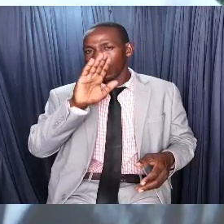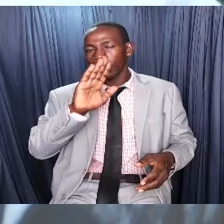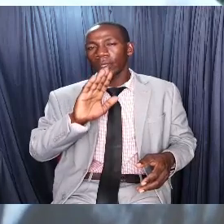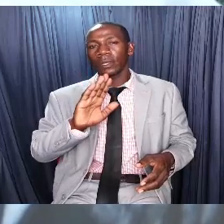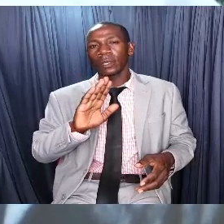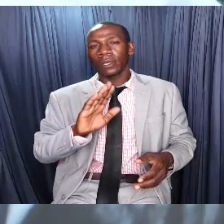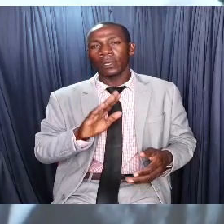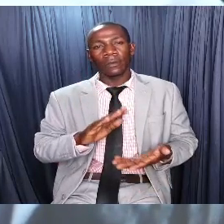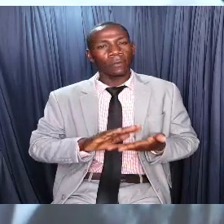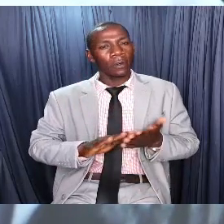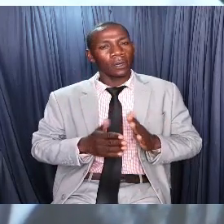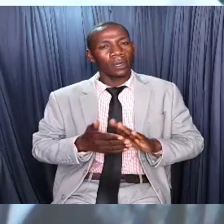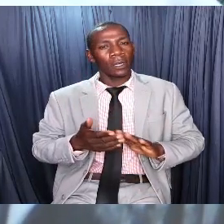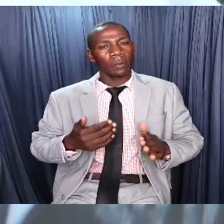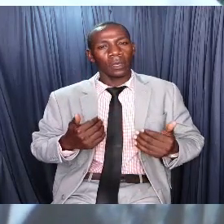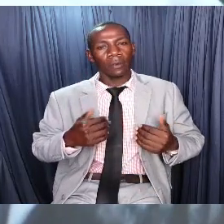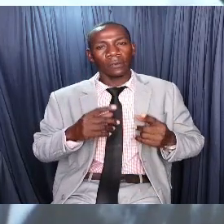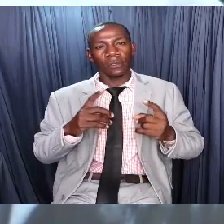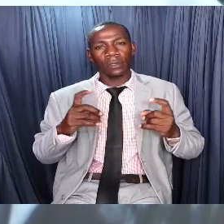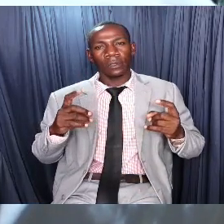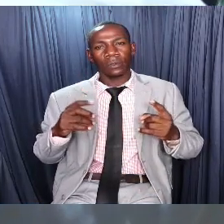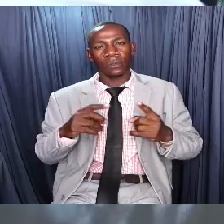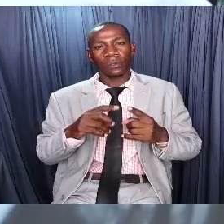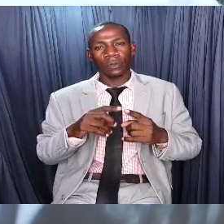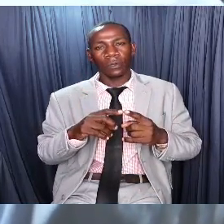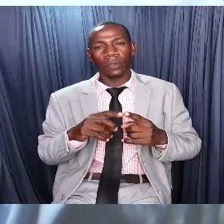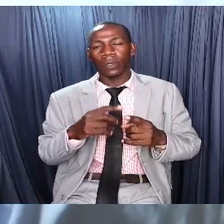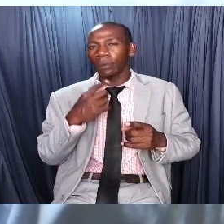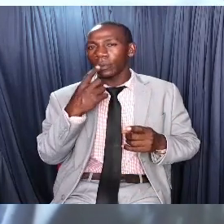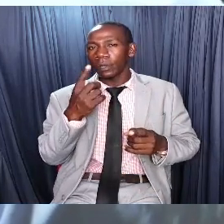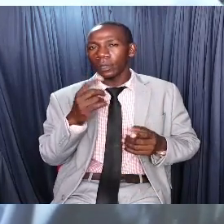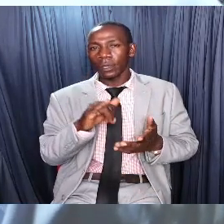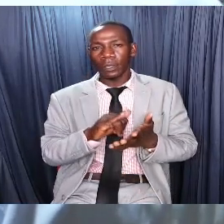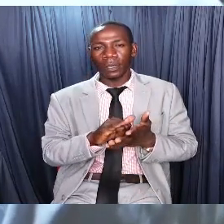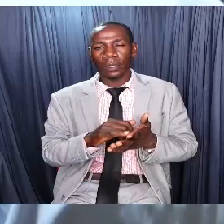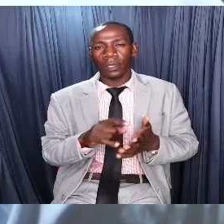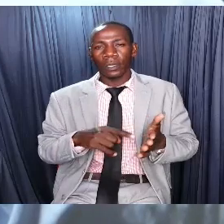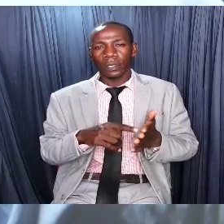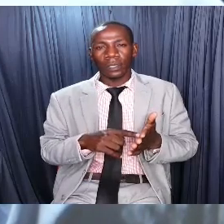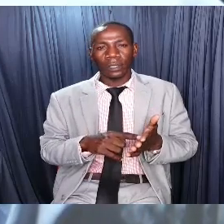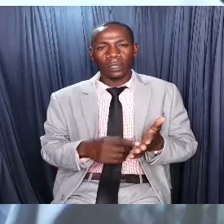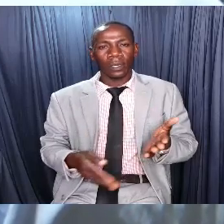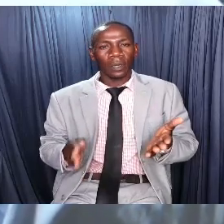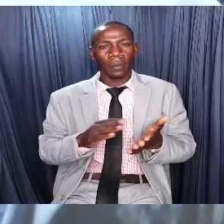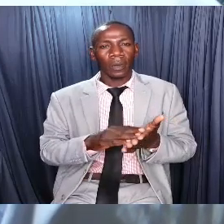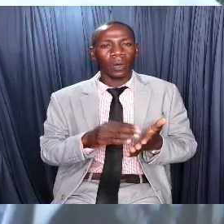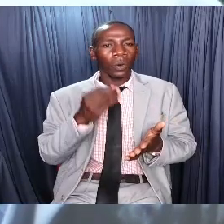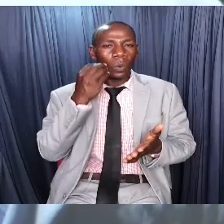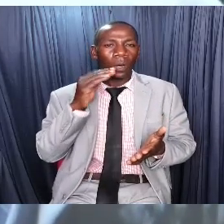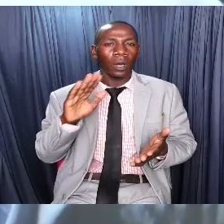Mungu, uniwie radhi mimi mwenye dhambi. Nawaambia, huyu alishuka kwenda nyumbani